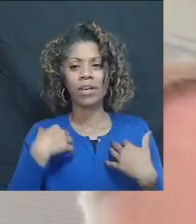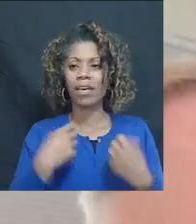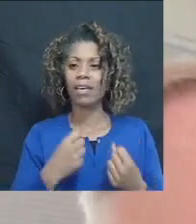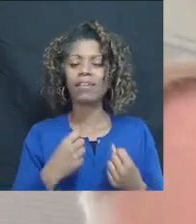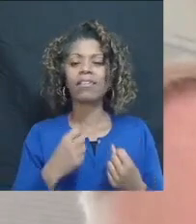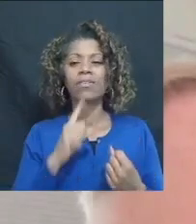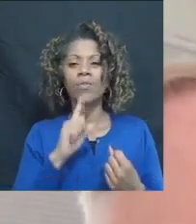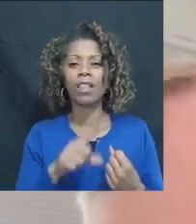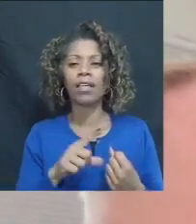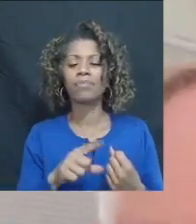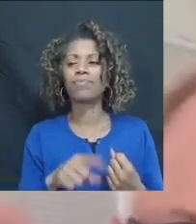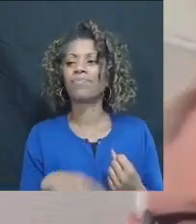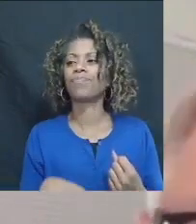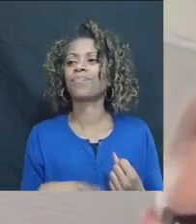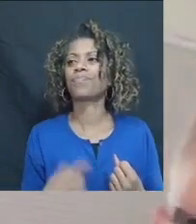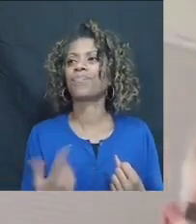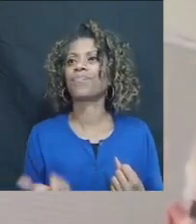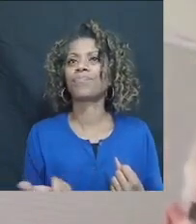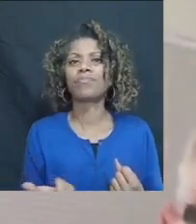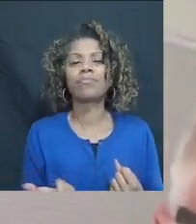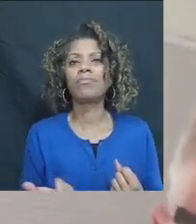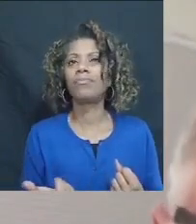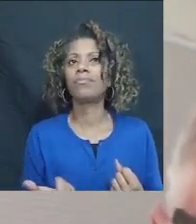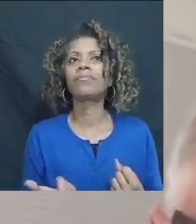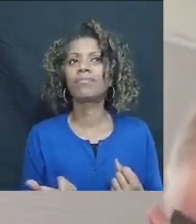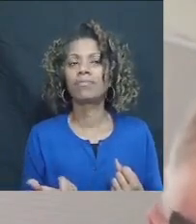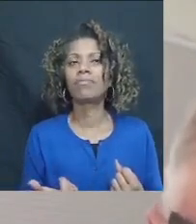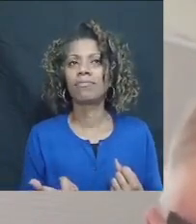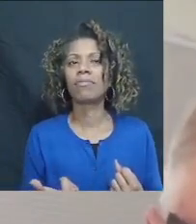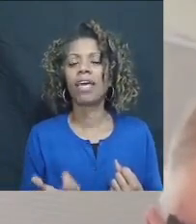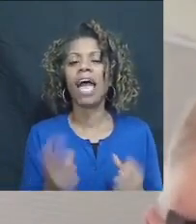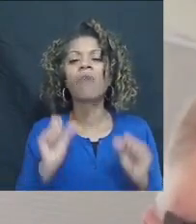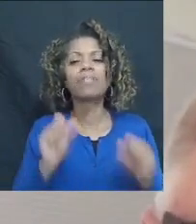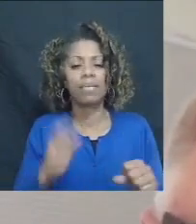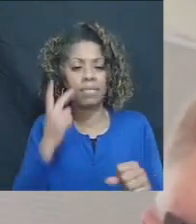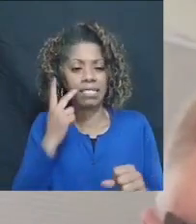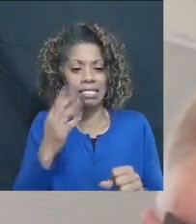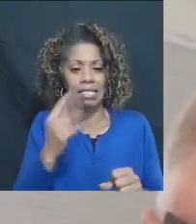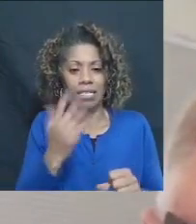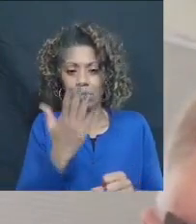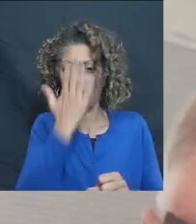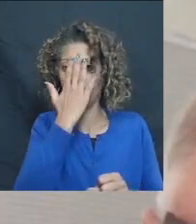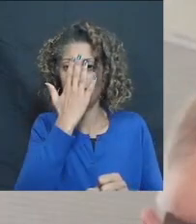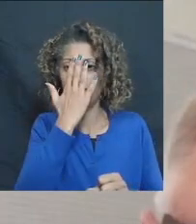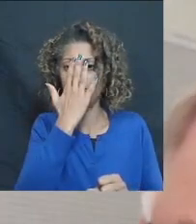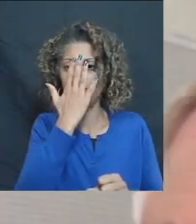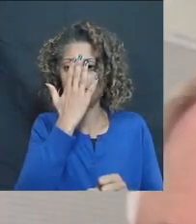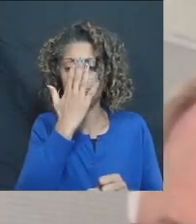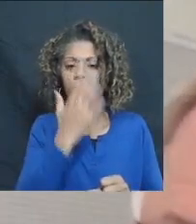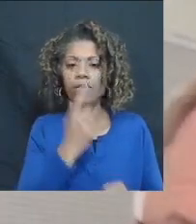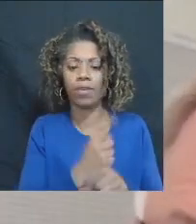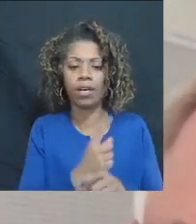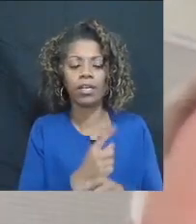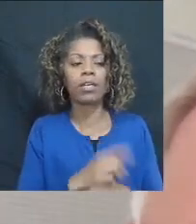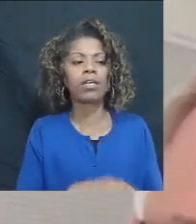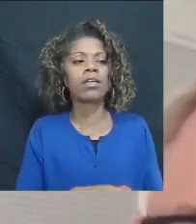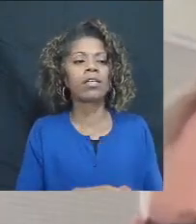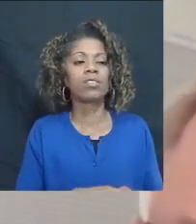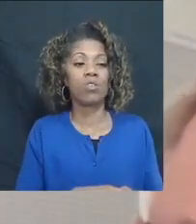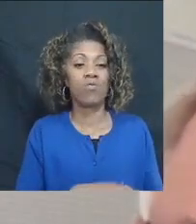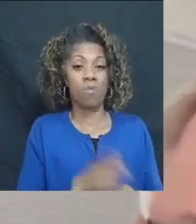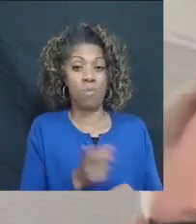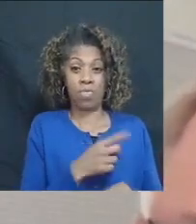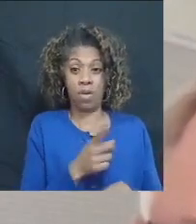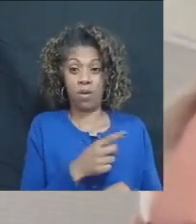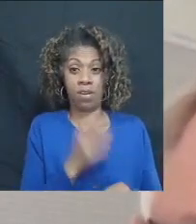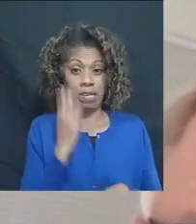influencer, influenced my decision to go into medicine and to go into family medicine so that I could take care of